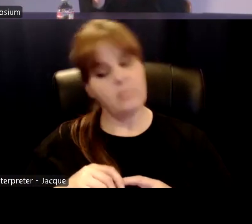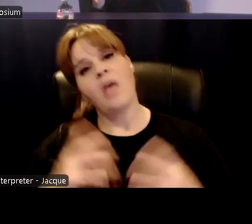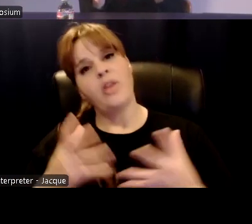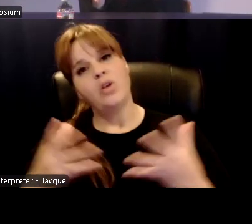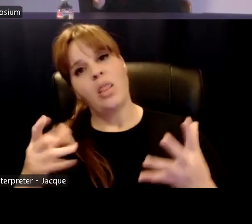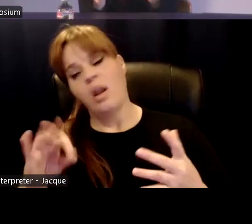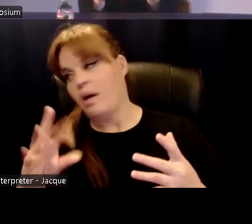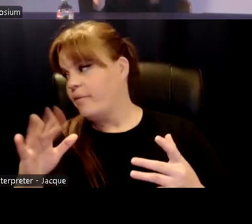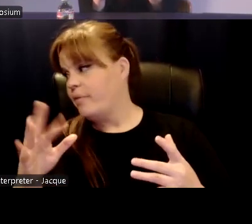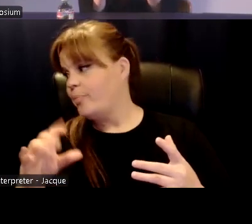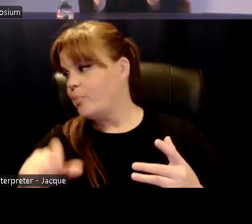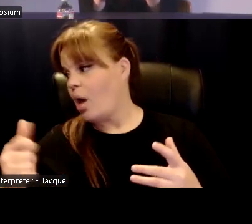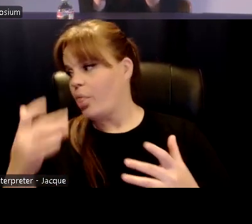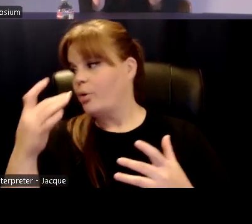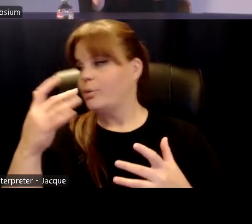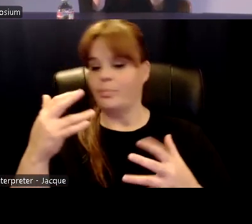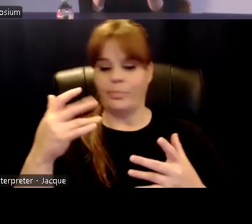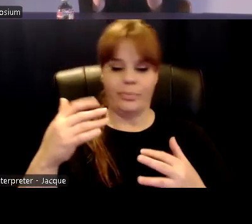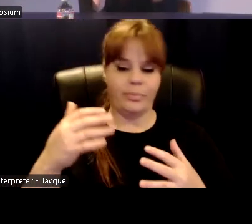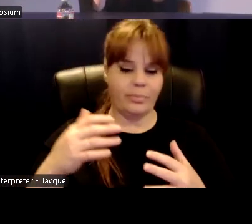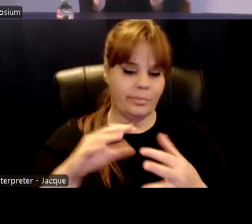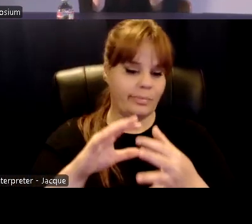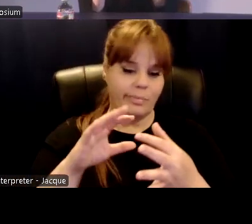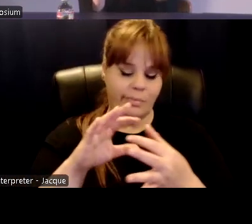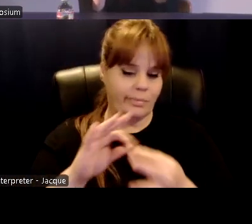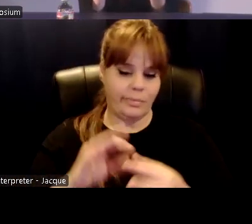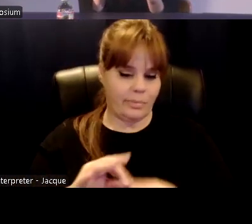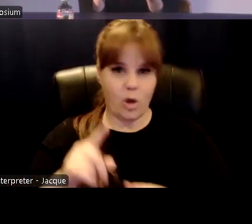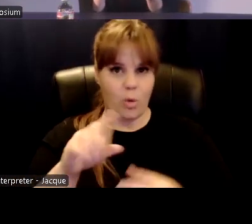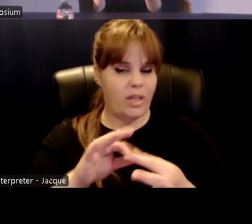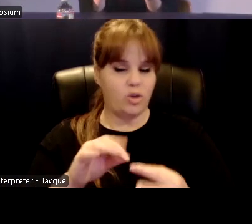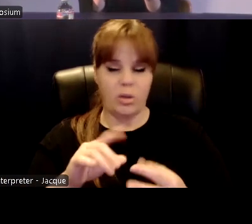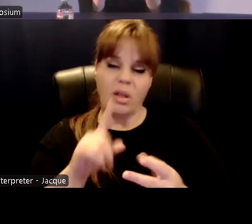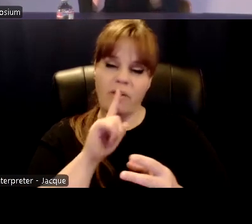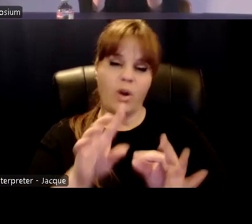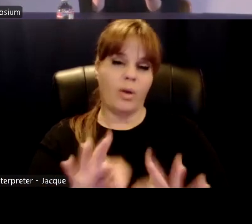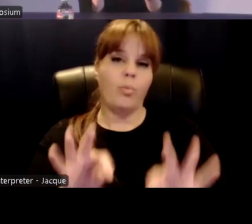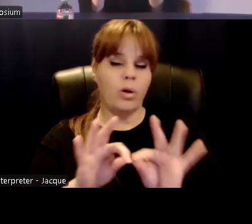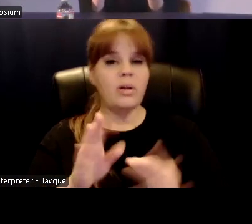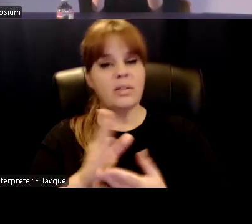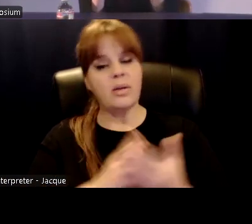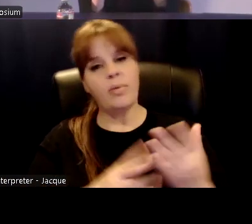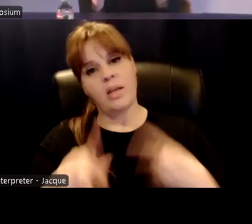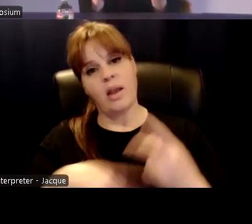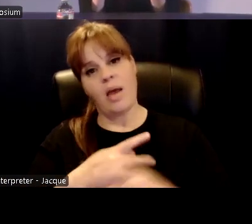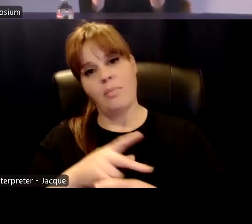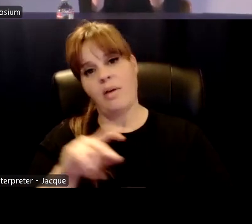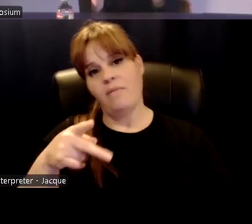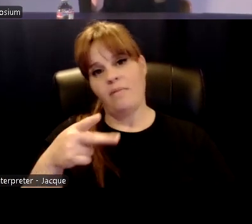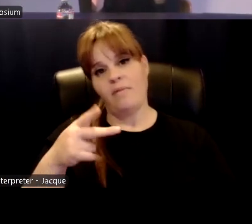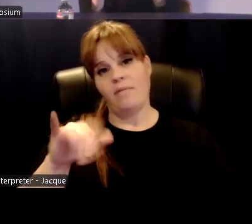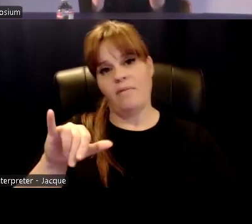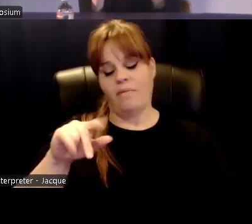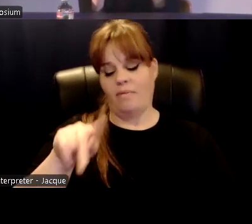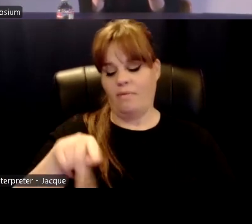of other disease states you mentioned that are very important, and some of the pathophysiology of how long COVID may happen.